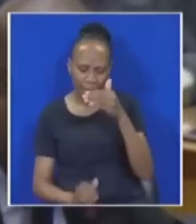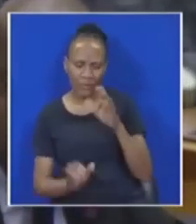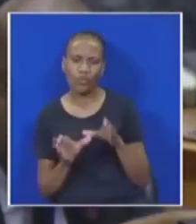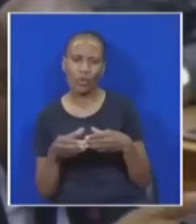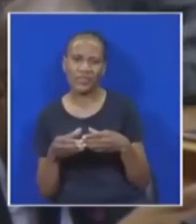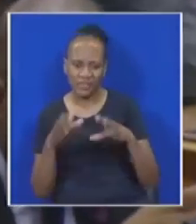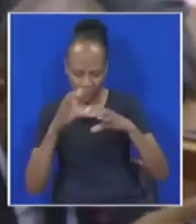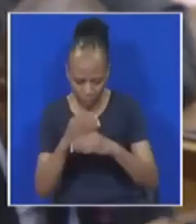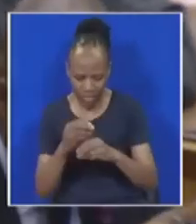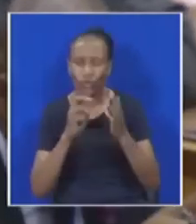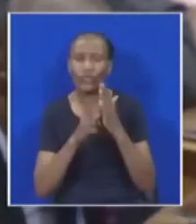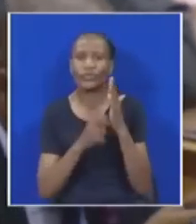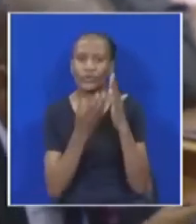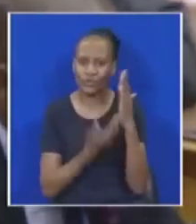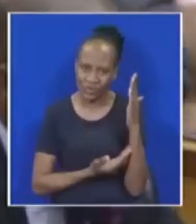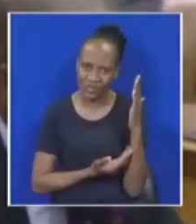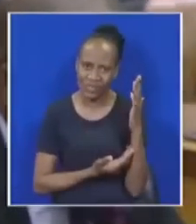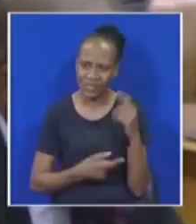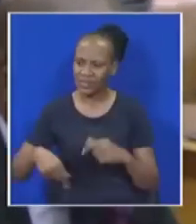rules, that